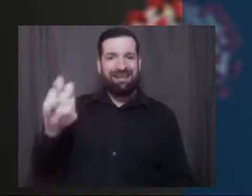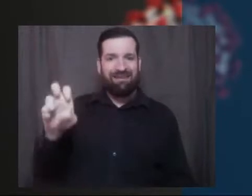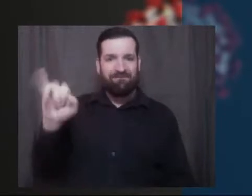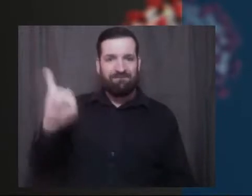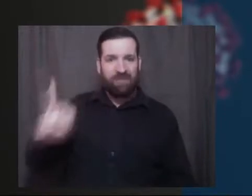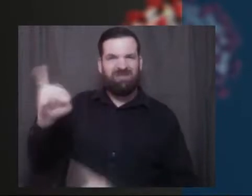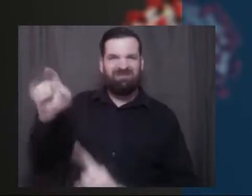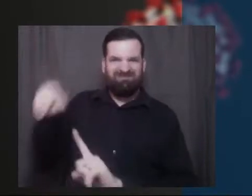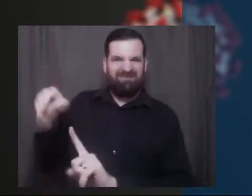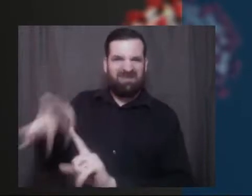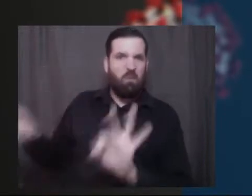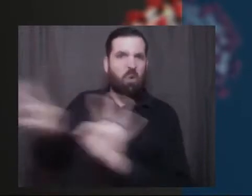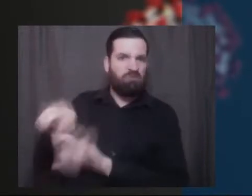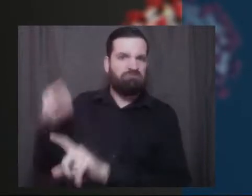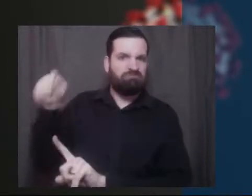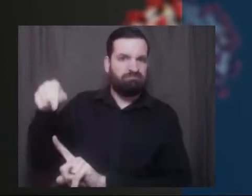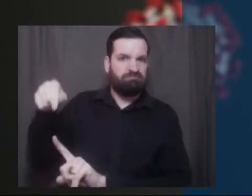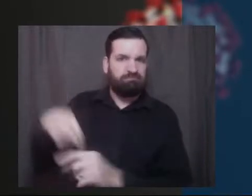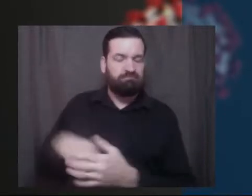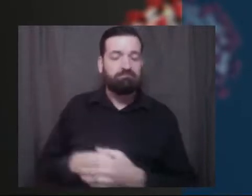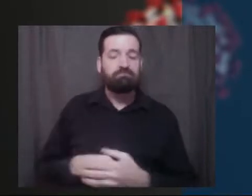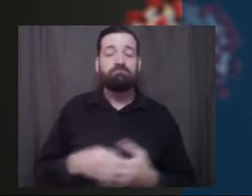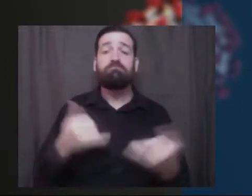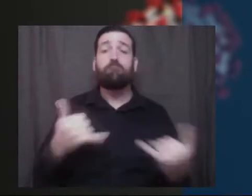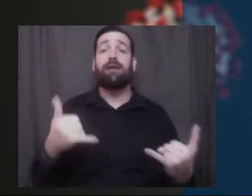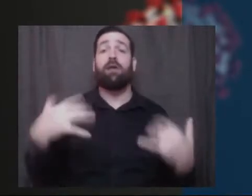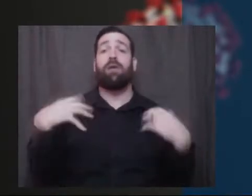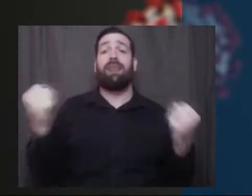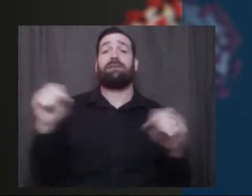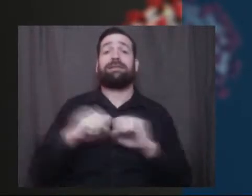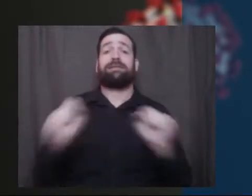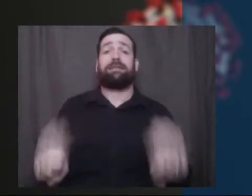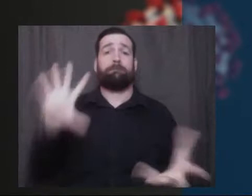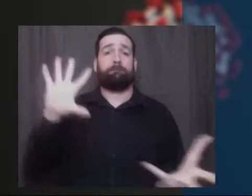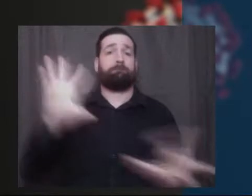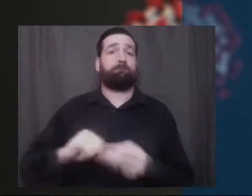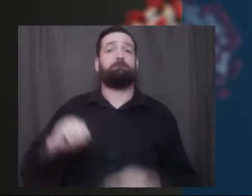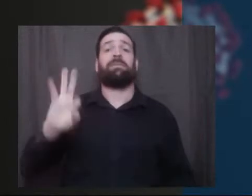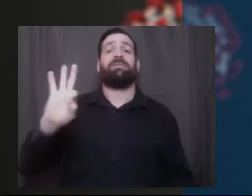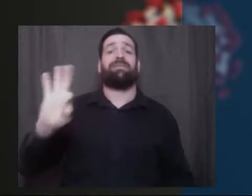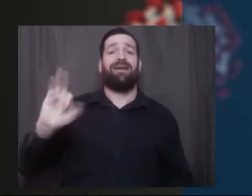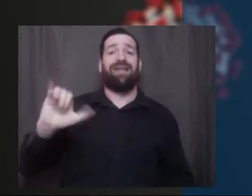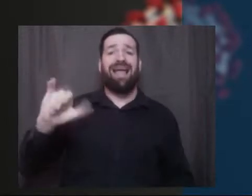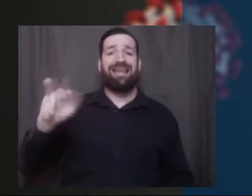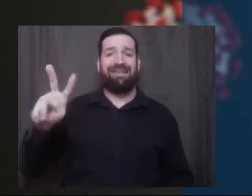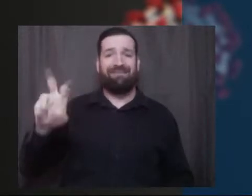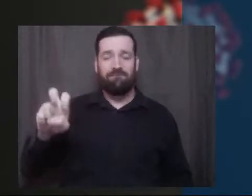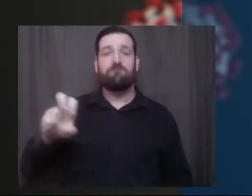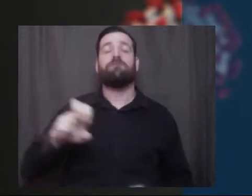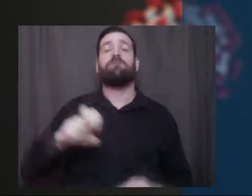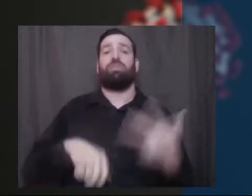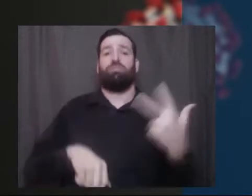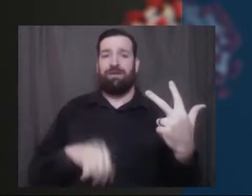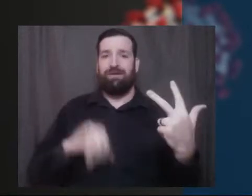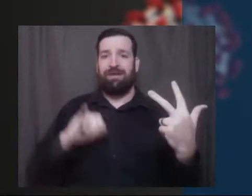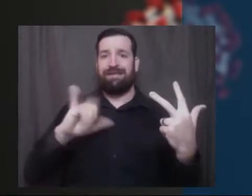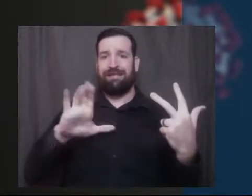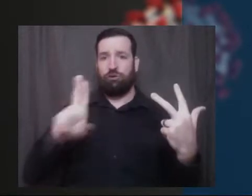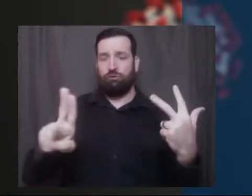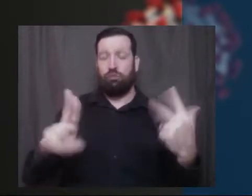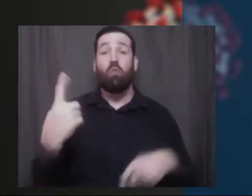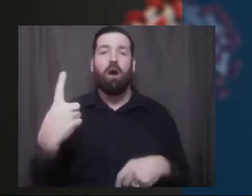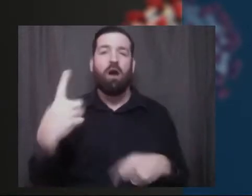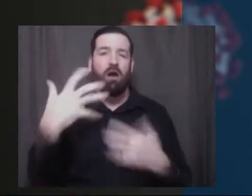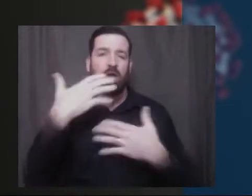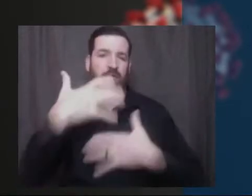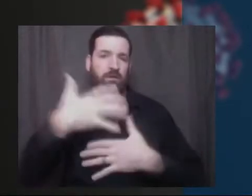at. So right now in the health system, we have 9 active infections, 3 in the ICU, 1 on the ventilator, still 36 in that recovery